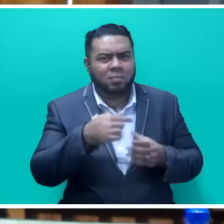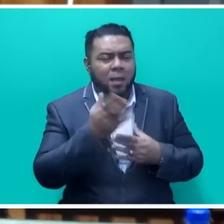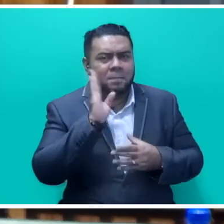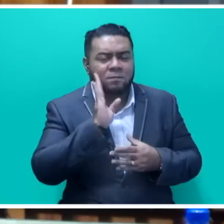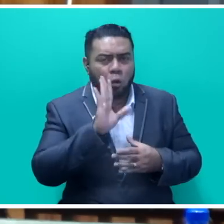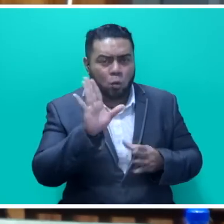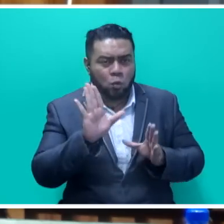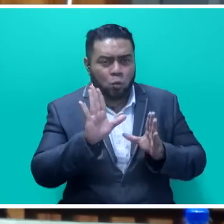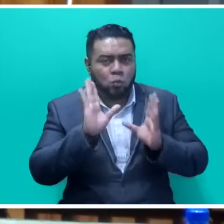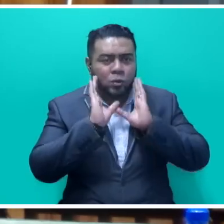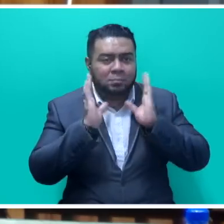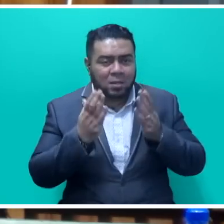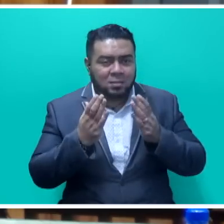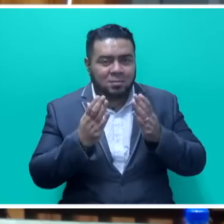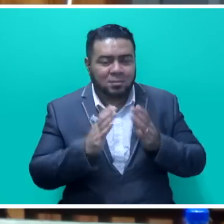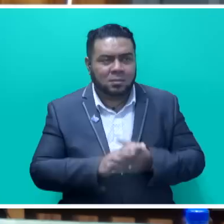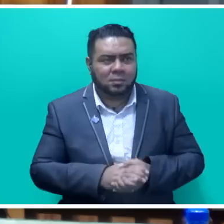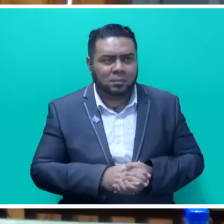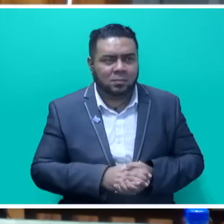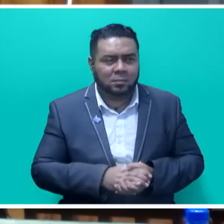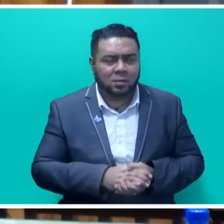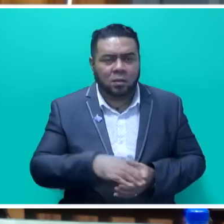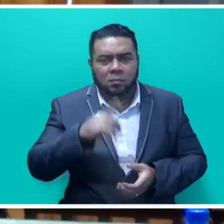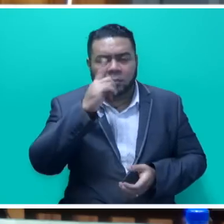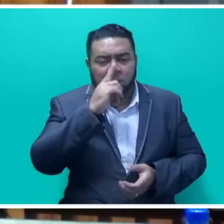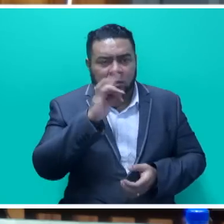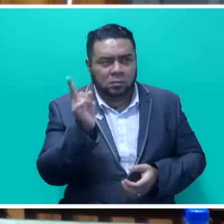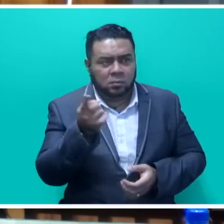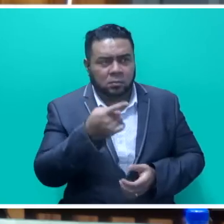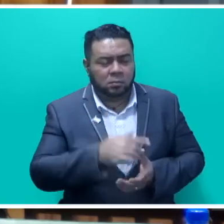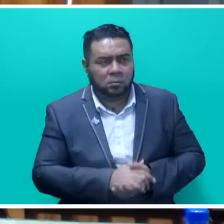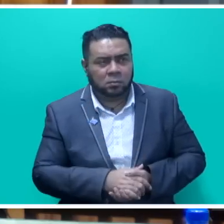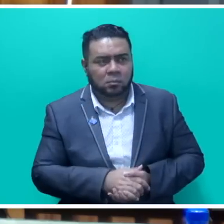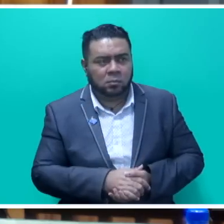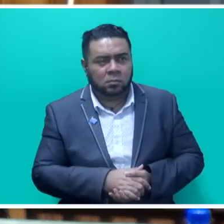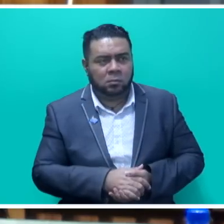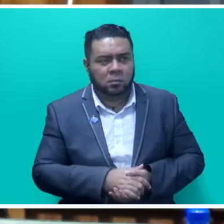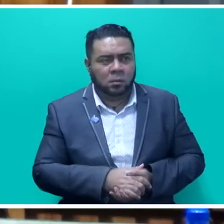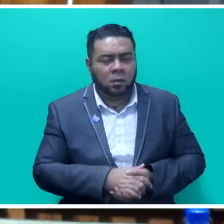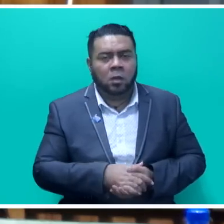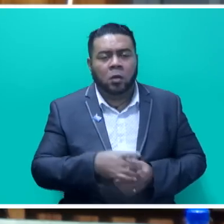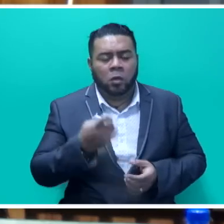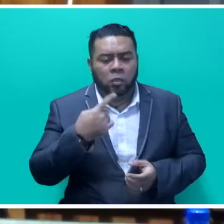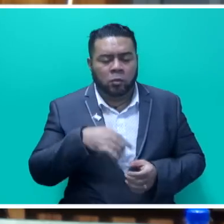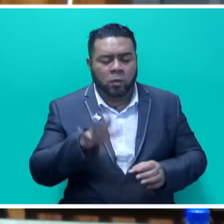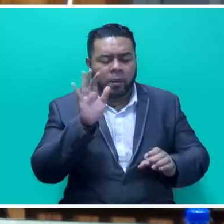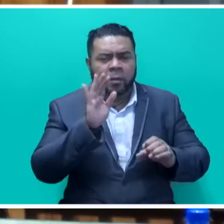the euphoria of the people, Mr. Speaker, was demonstrated through tooting of car